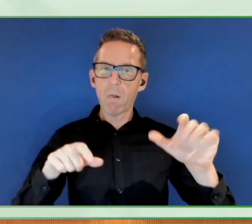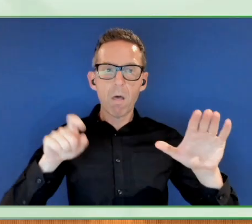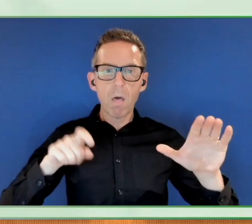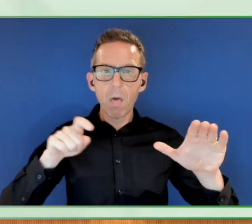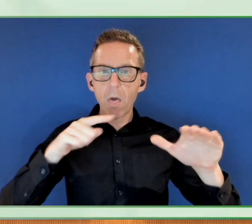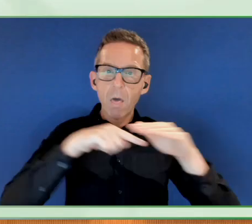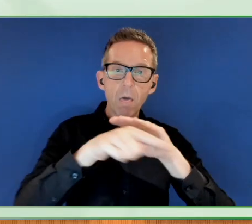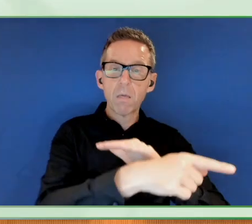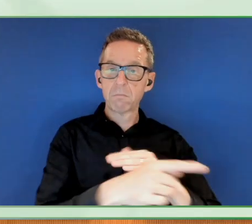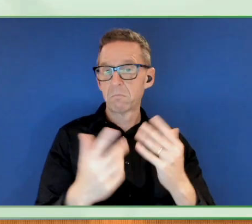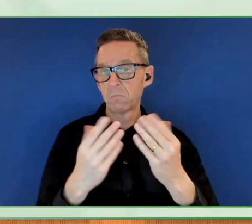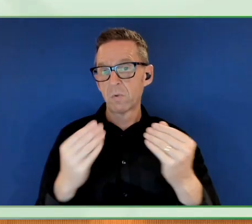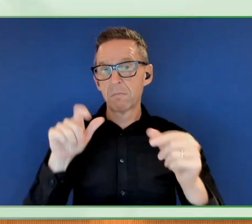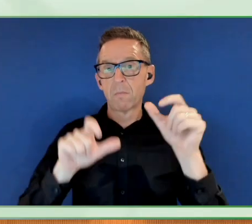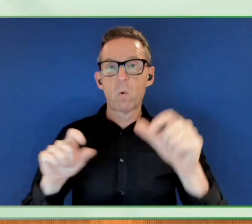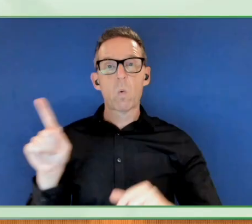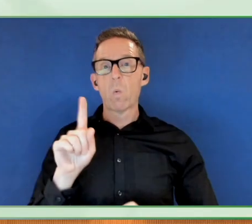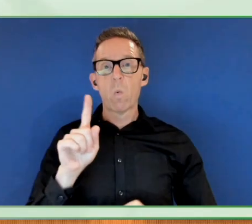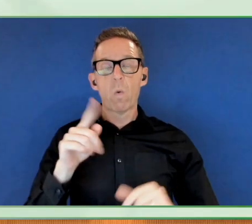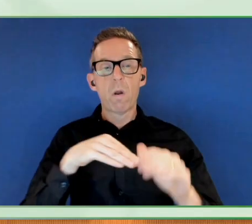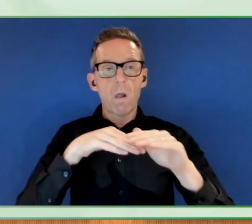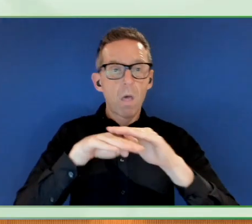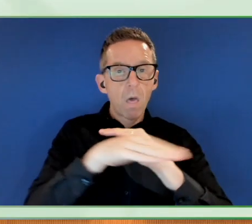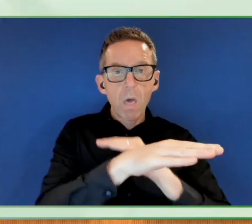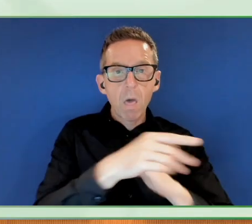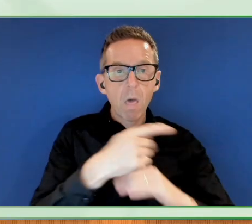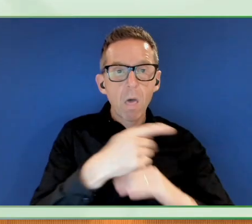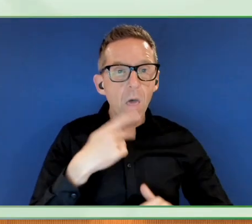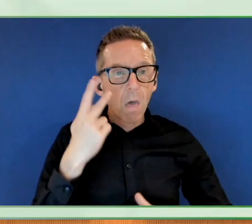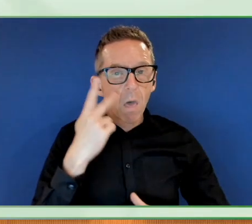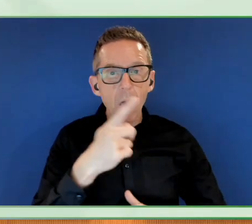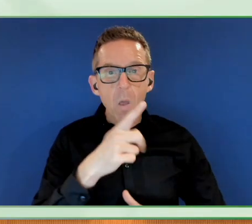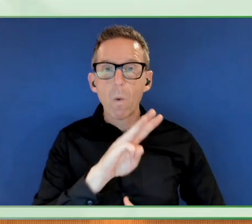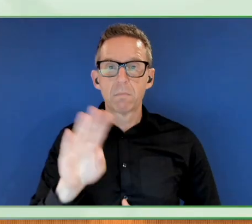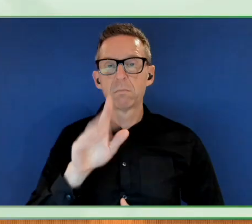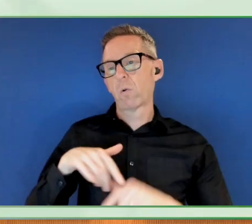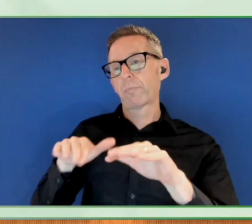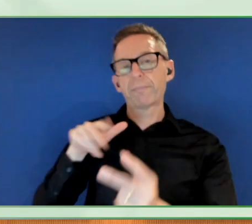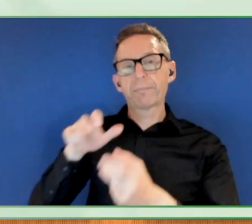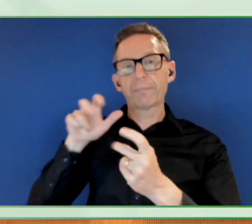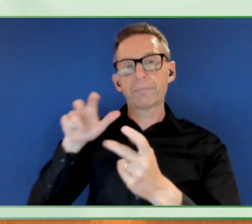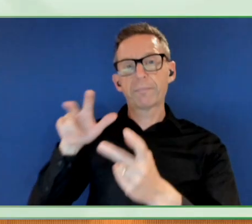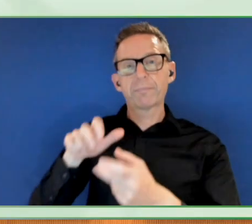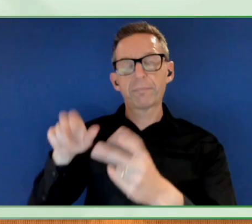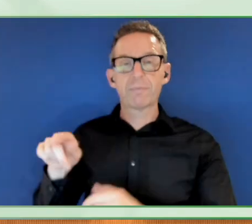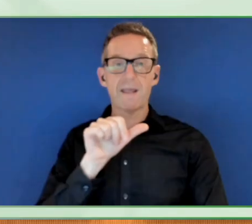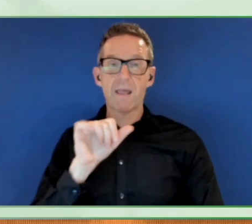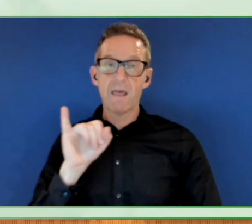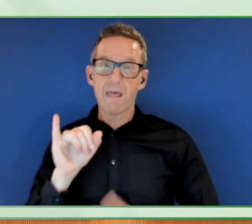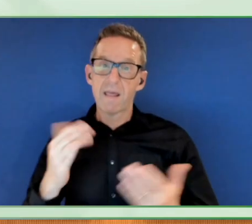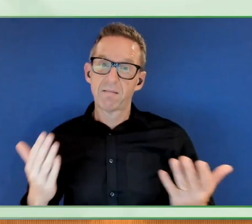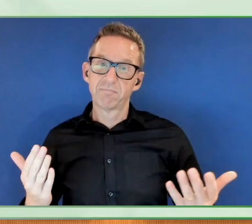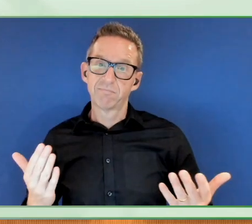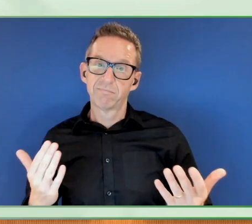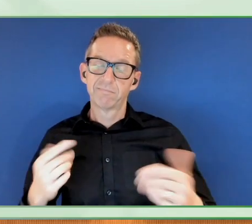have the AI and look for the information there. And now we know from our